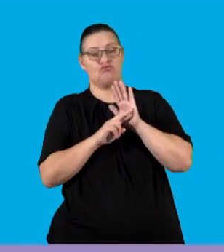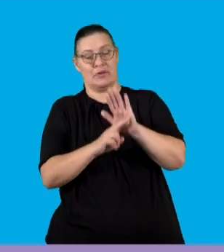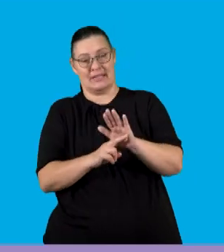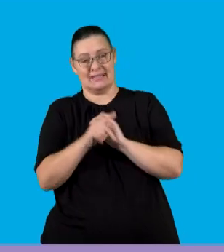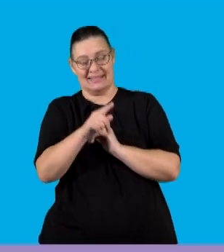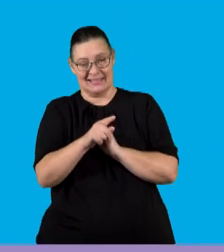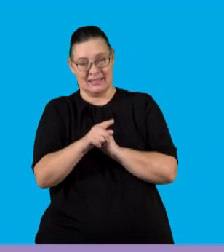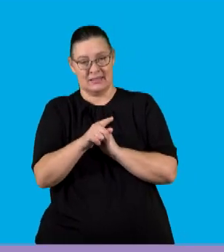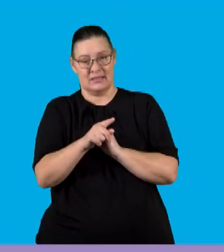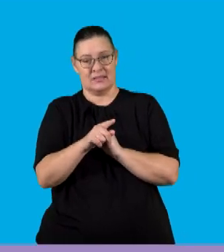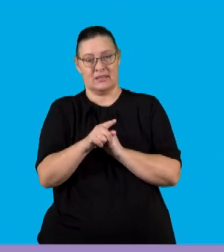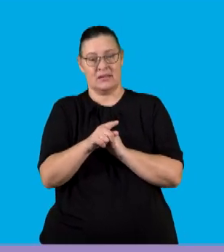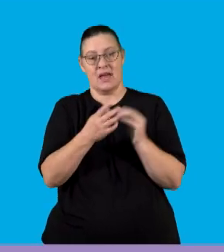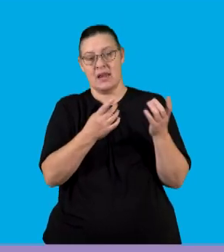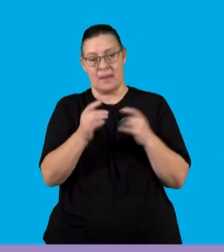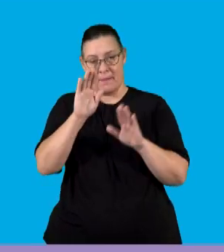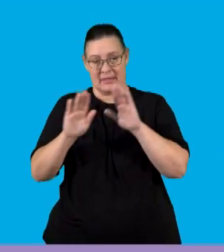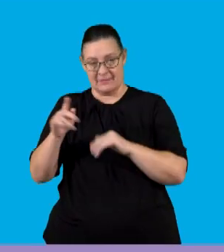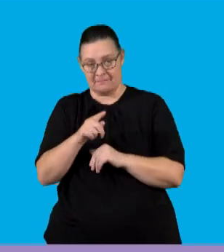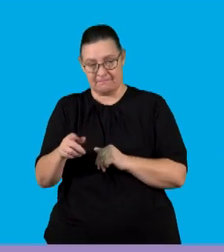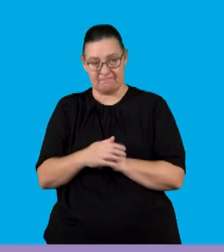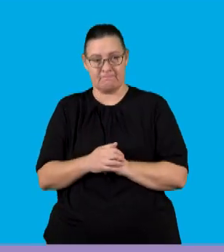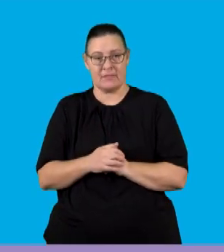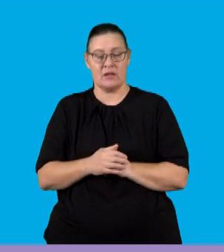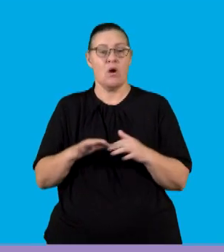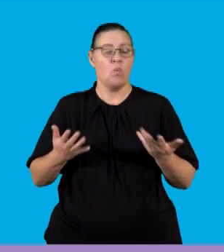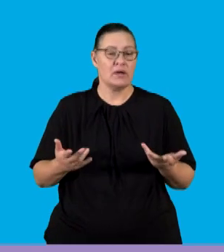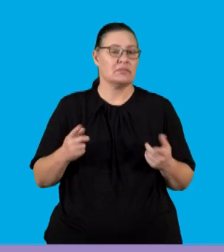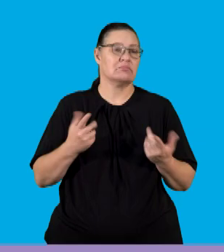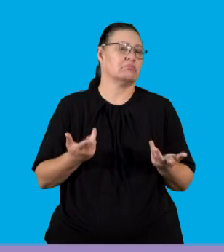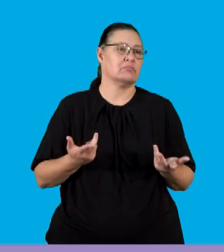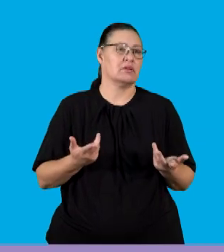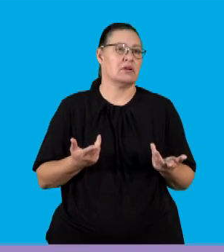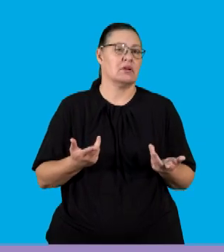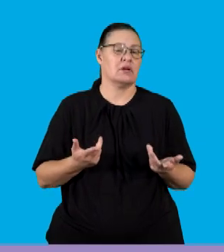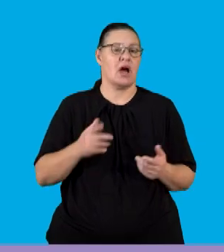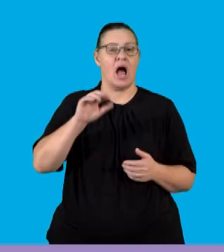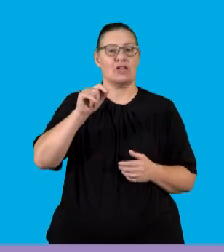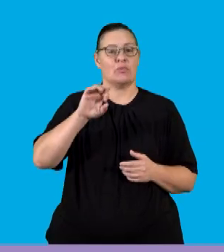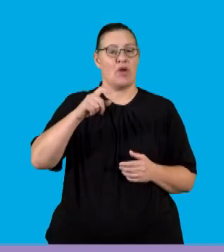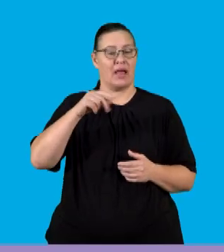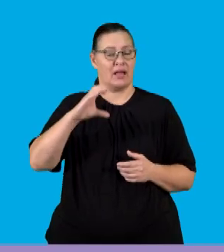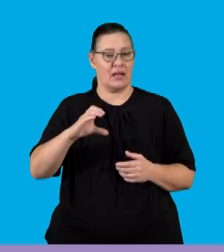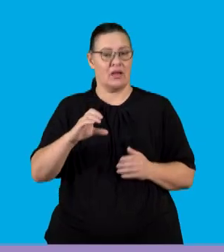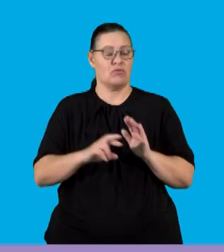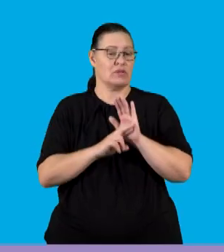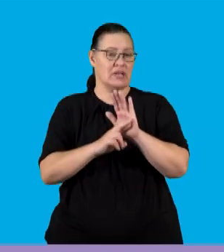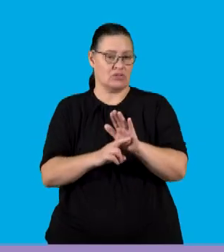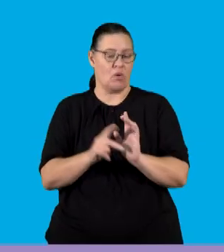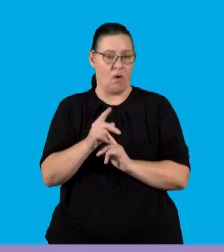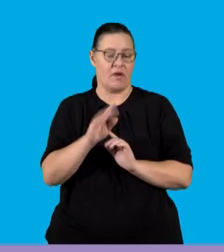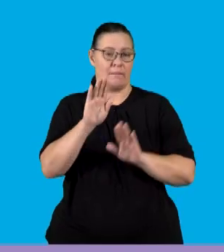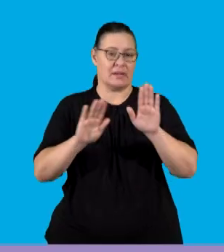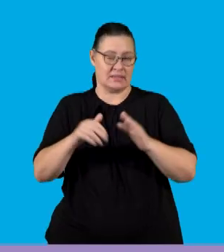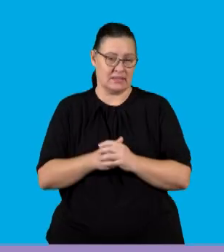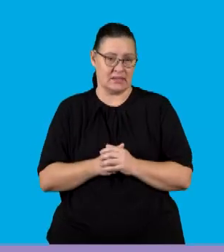have represented those number patterns. So what about when it comes to the algebraic representation